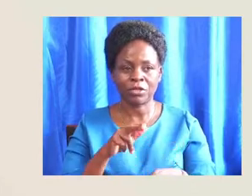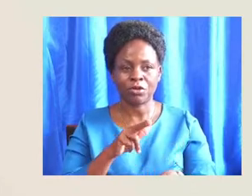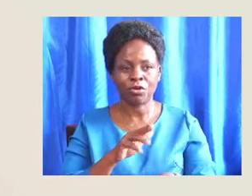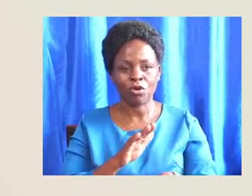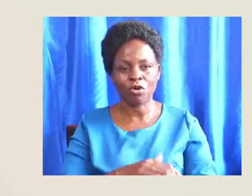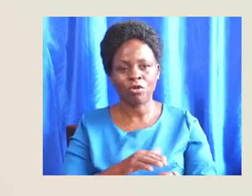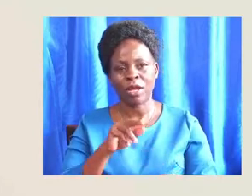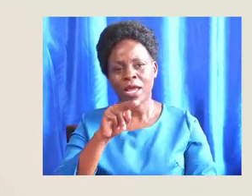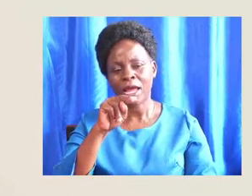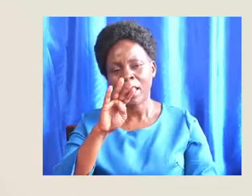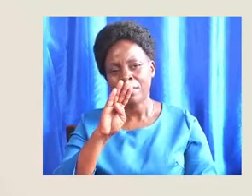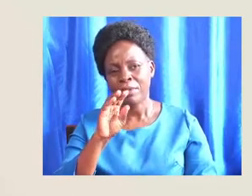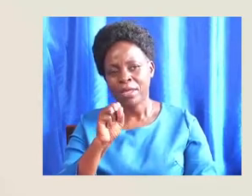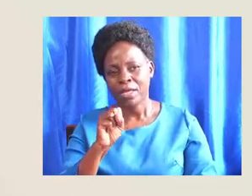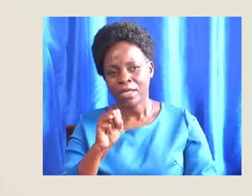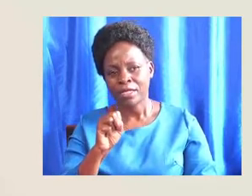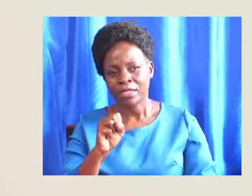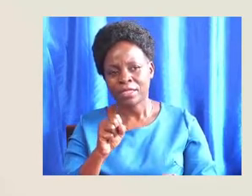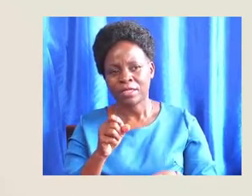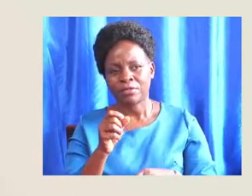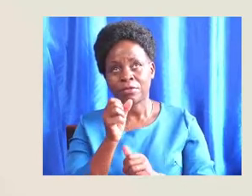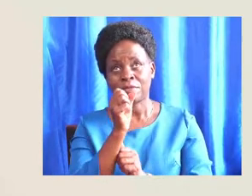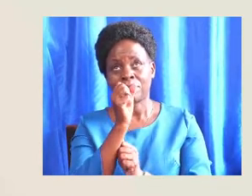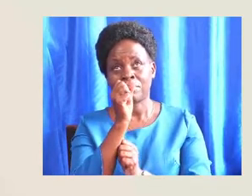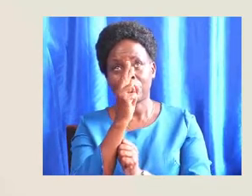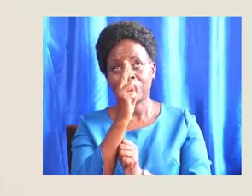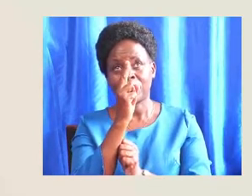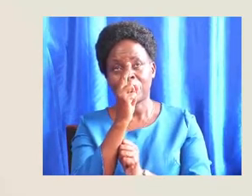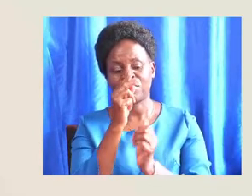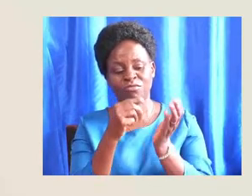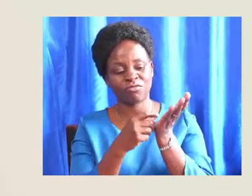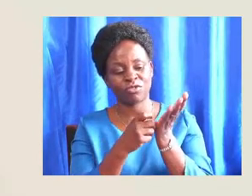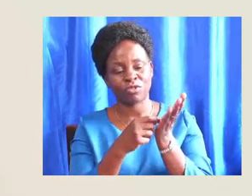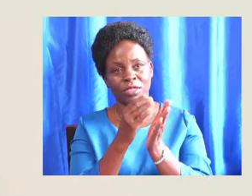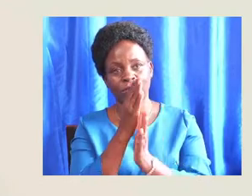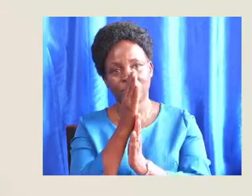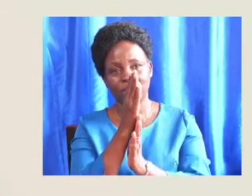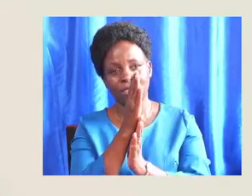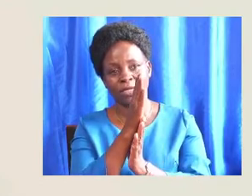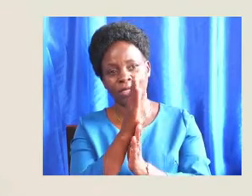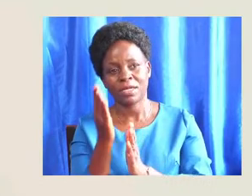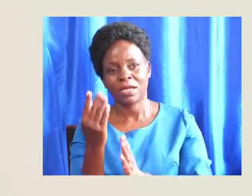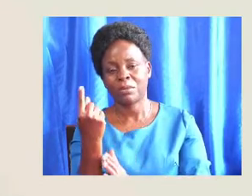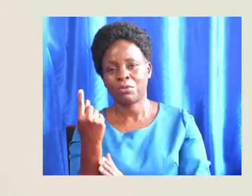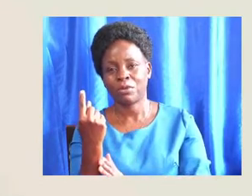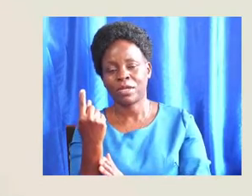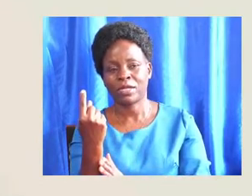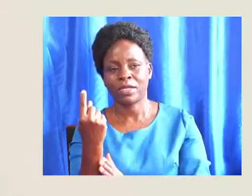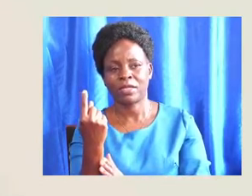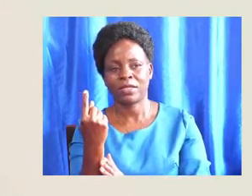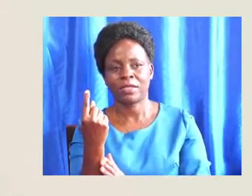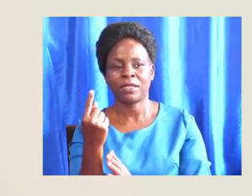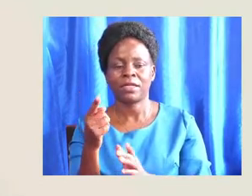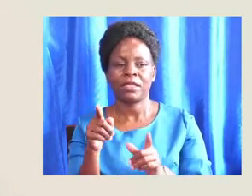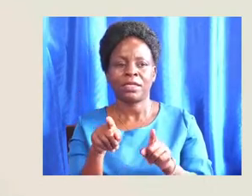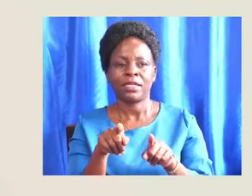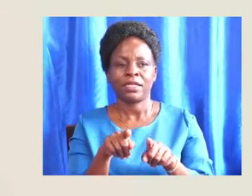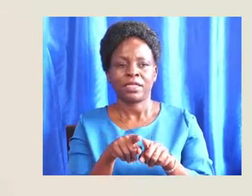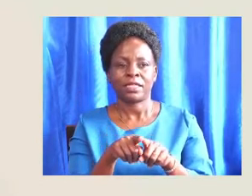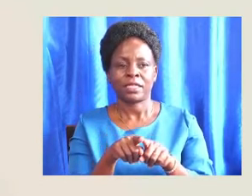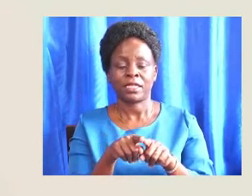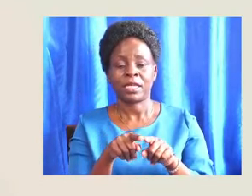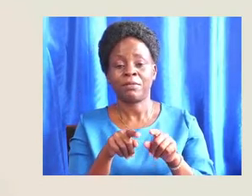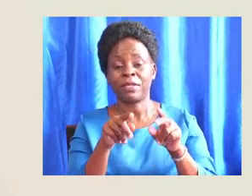from midday on Tuesday up to 1 p.m. And we also have this